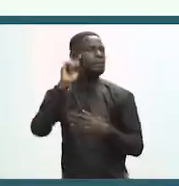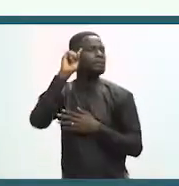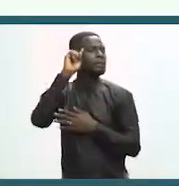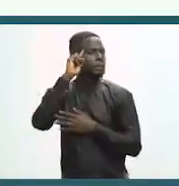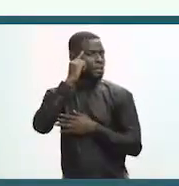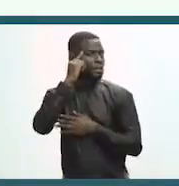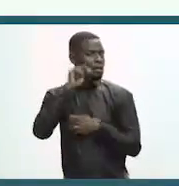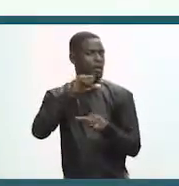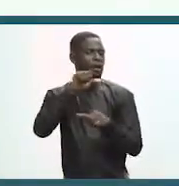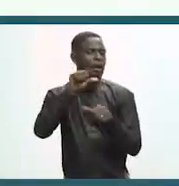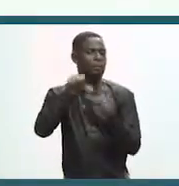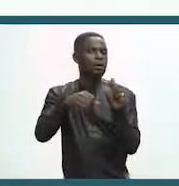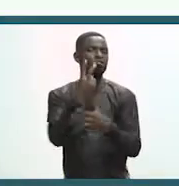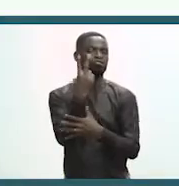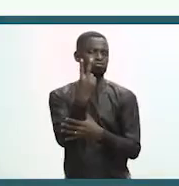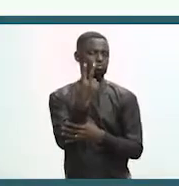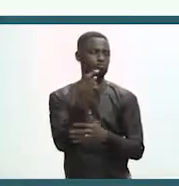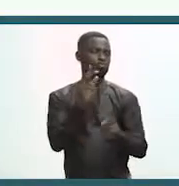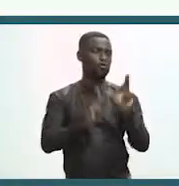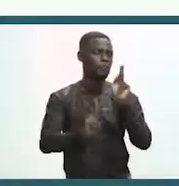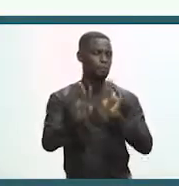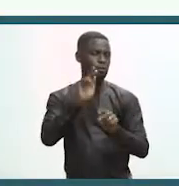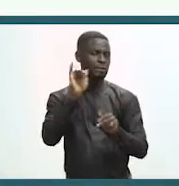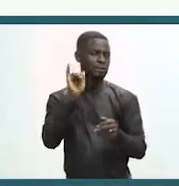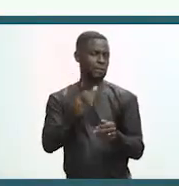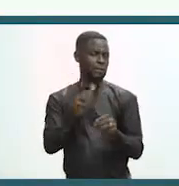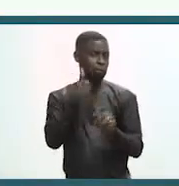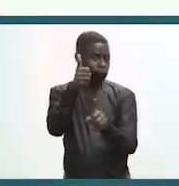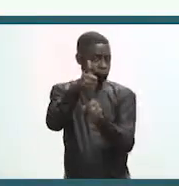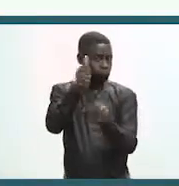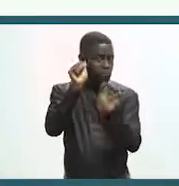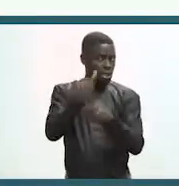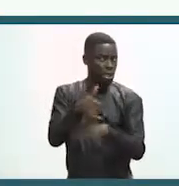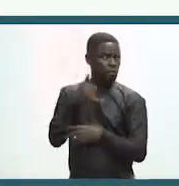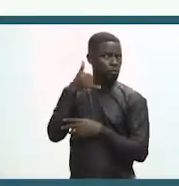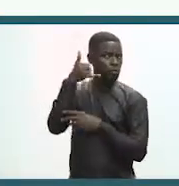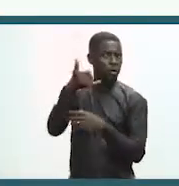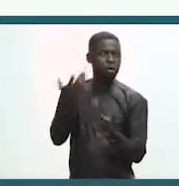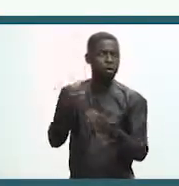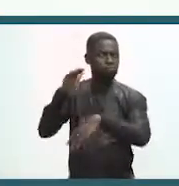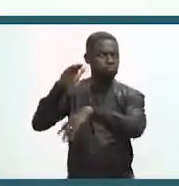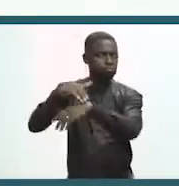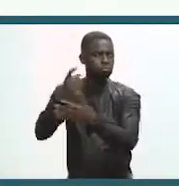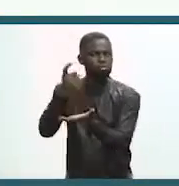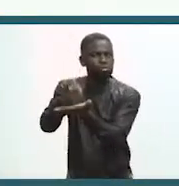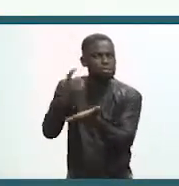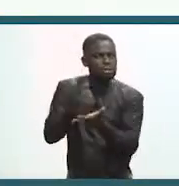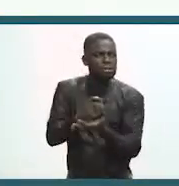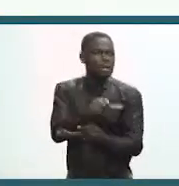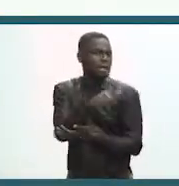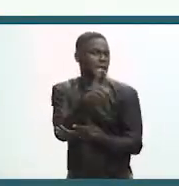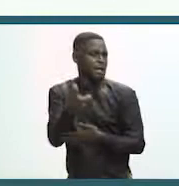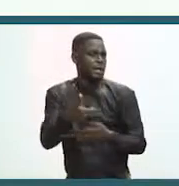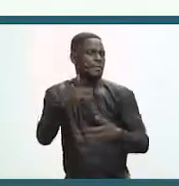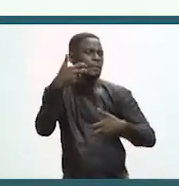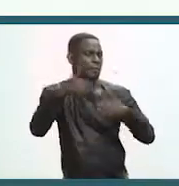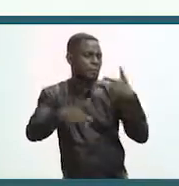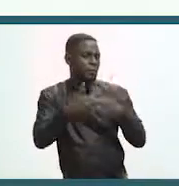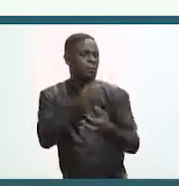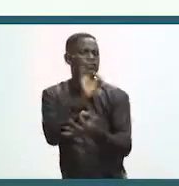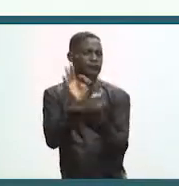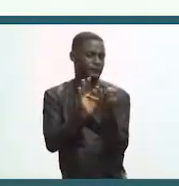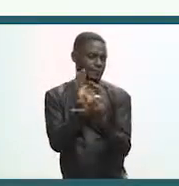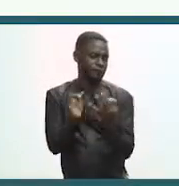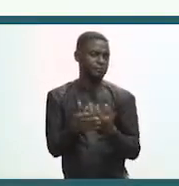Think of two people that you can call on to discuss any challenges you are